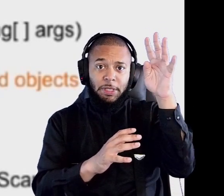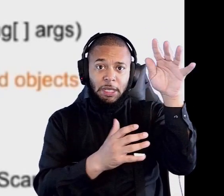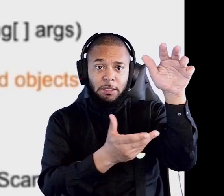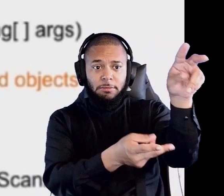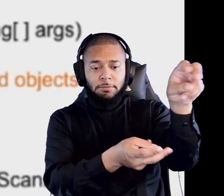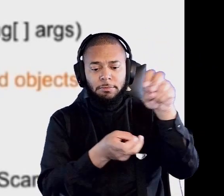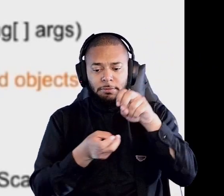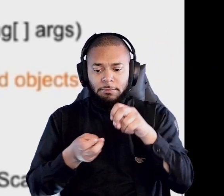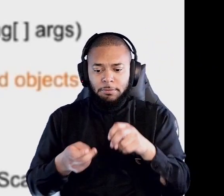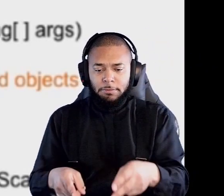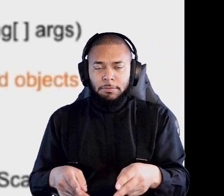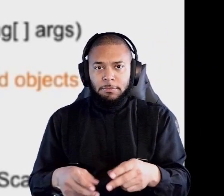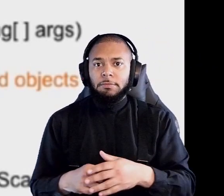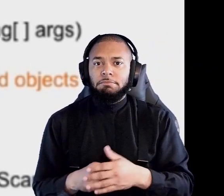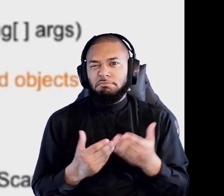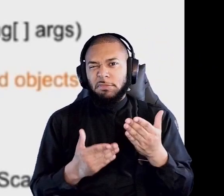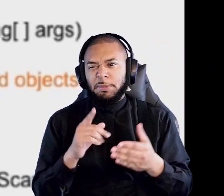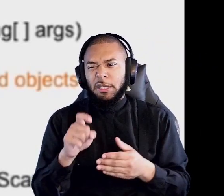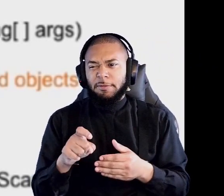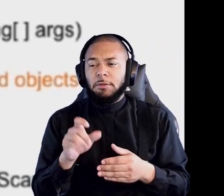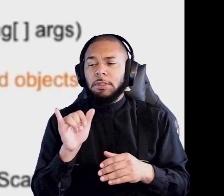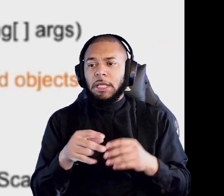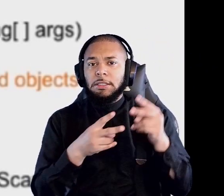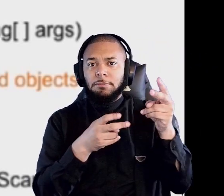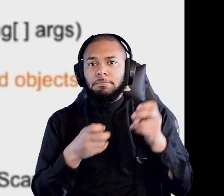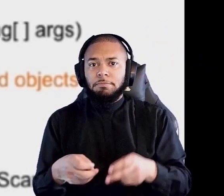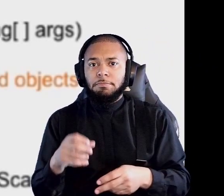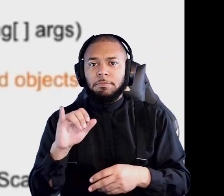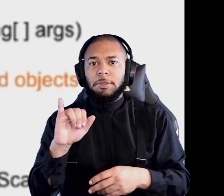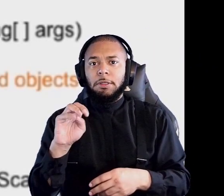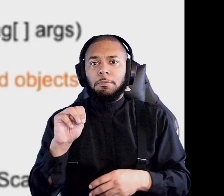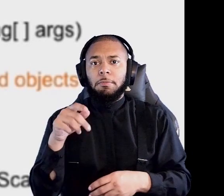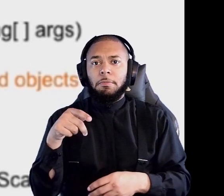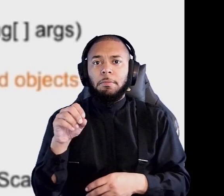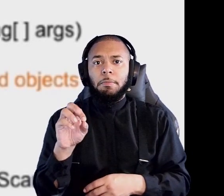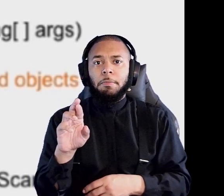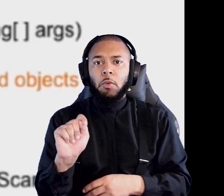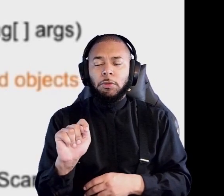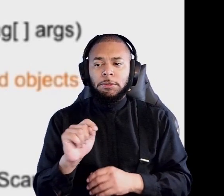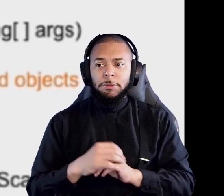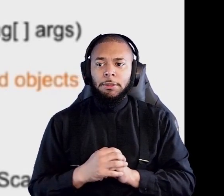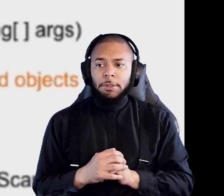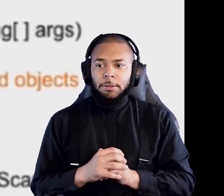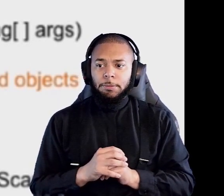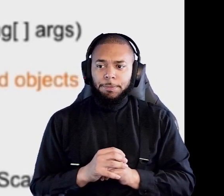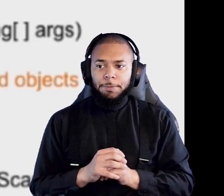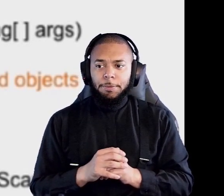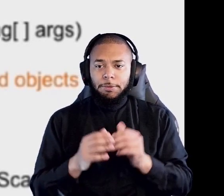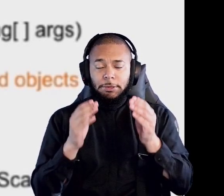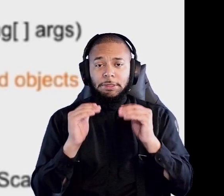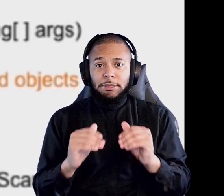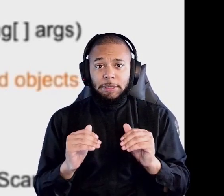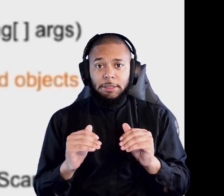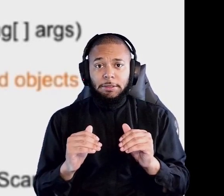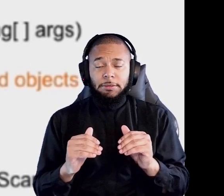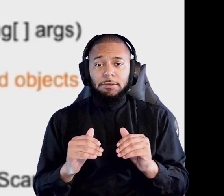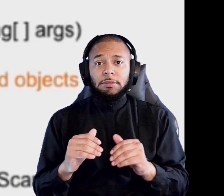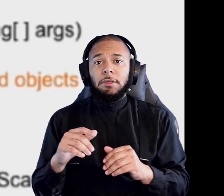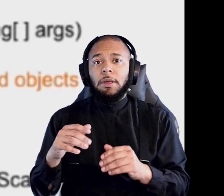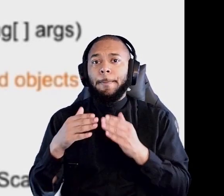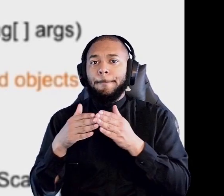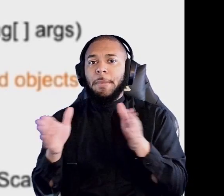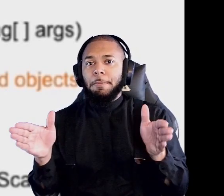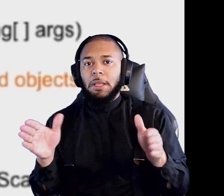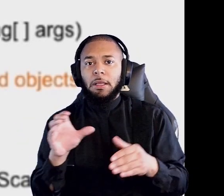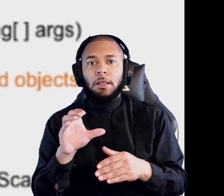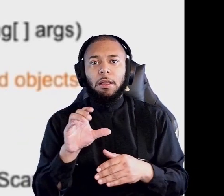And that's what I would do next. The next thing that I would do is type in the words public and class. Notice